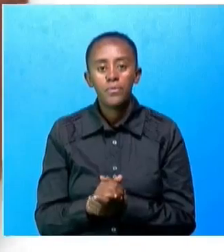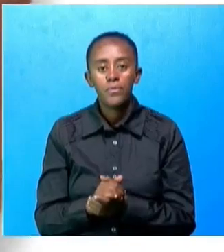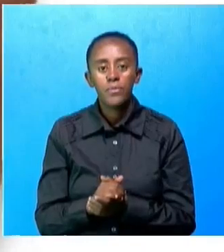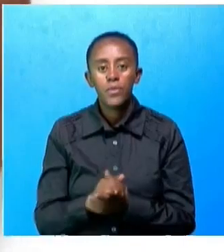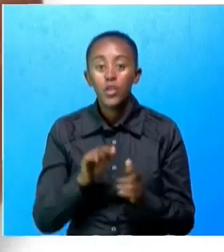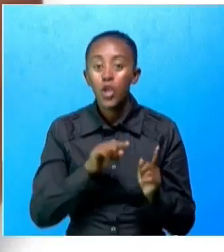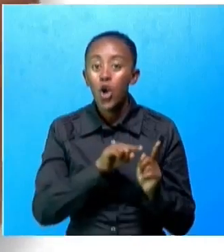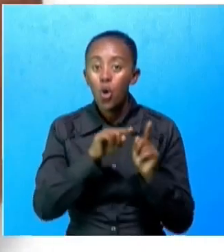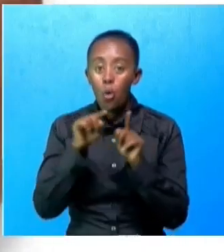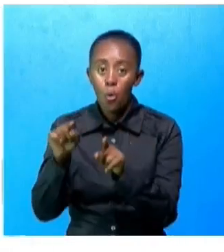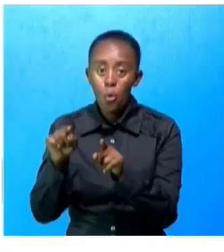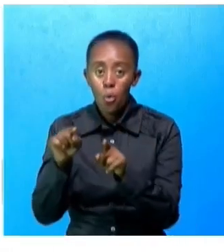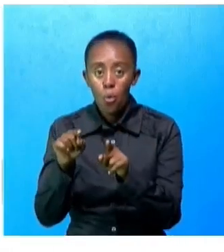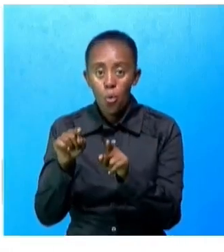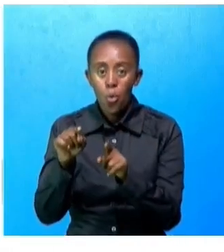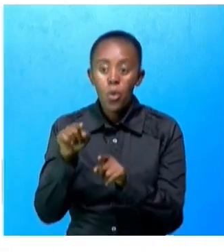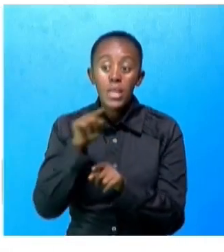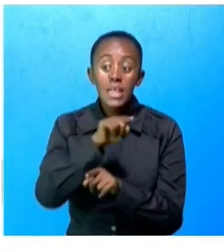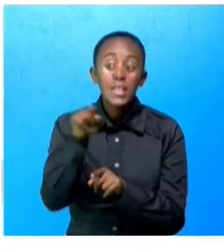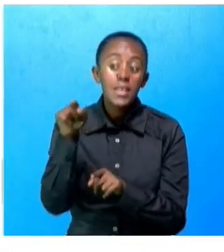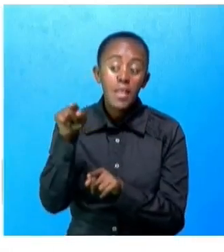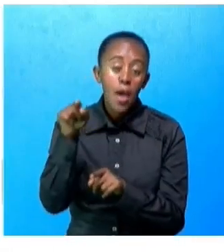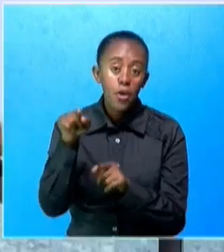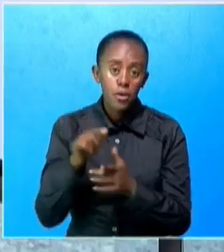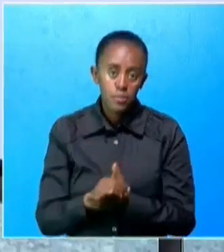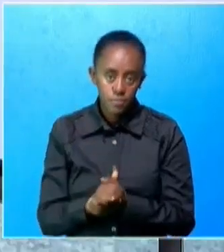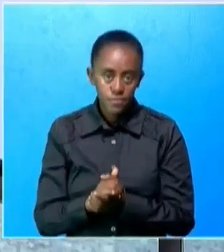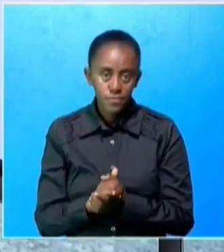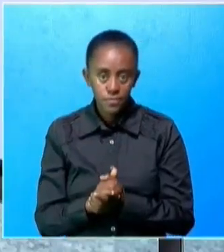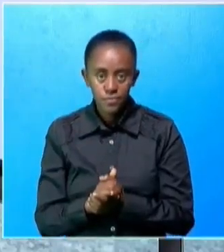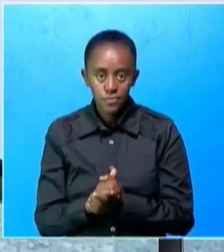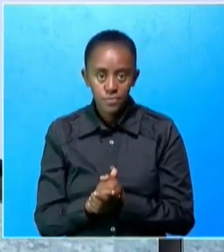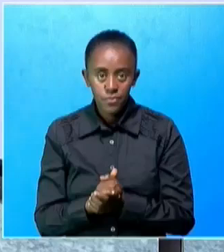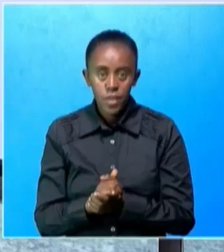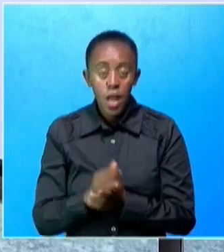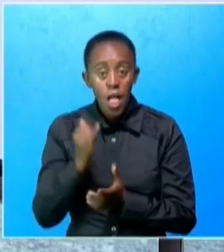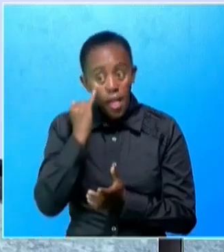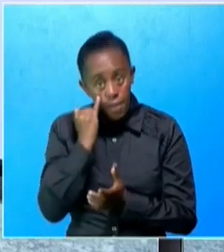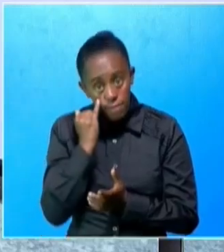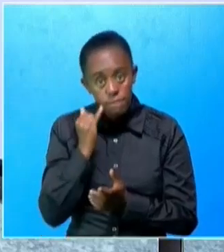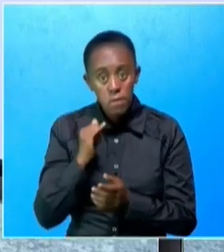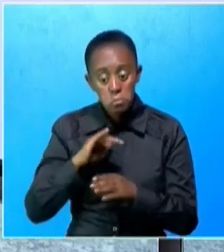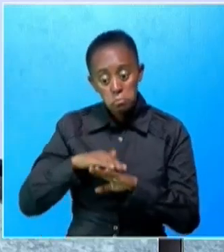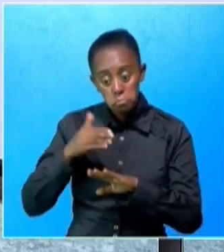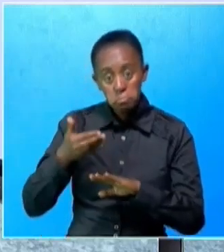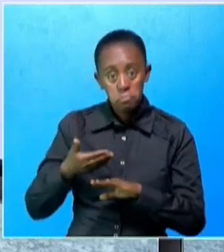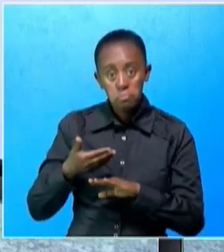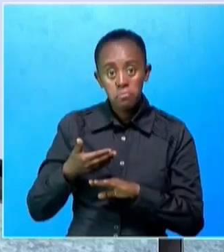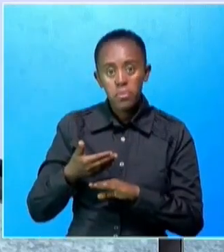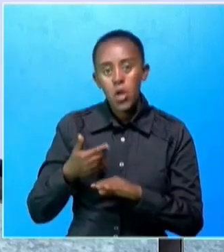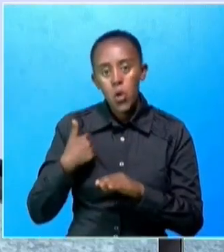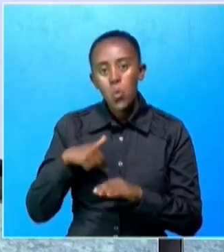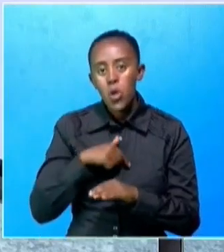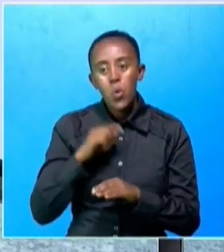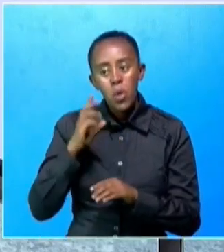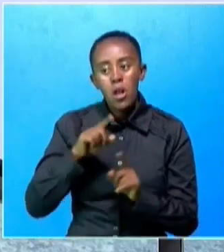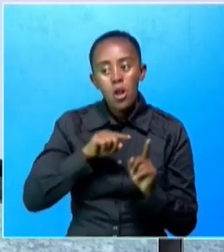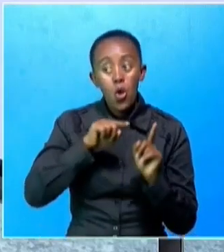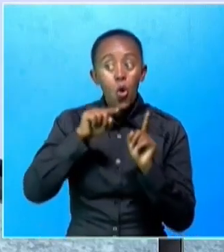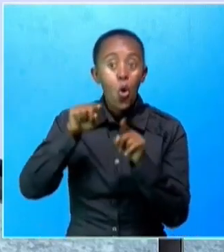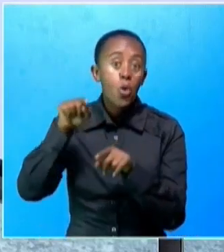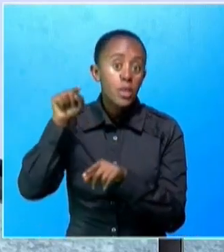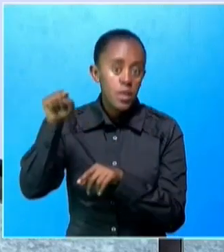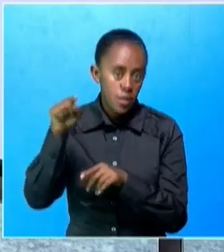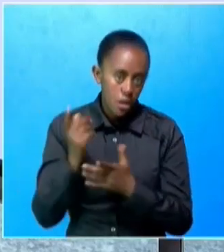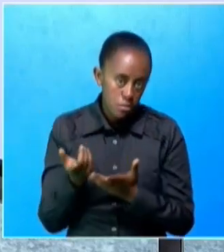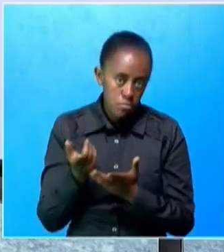go there. See? Yeah. If they invite us, we will go there. Or if they invite us,